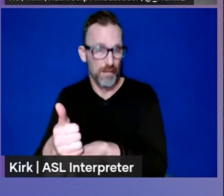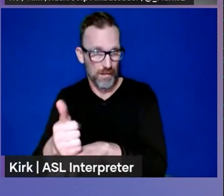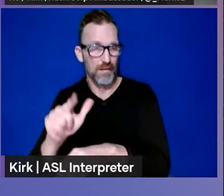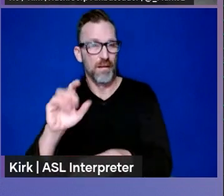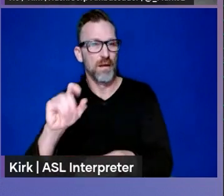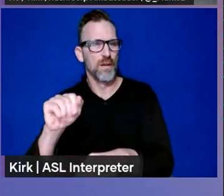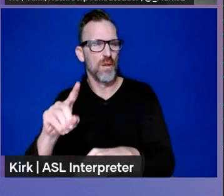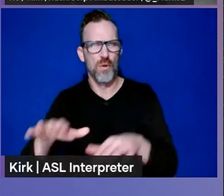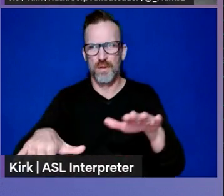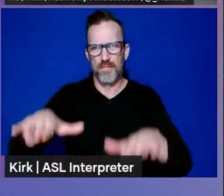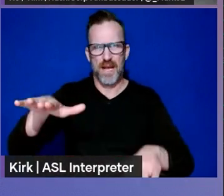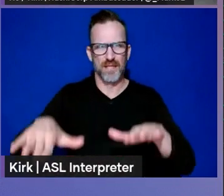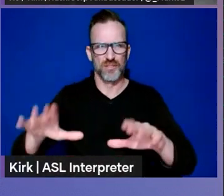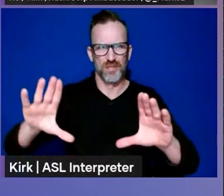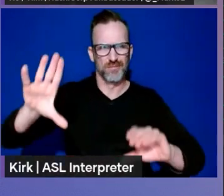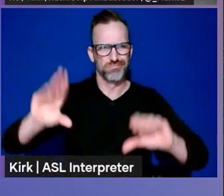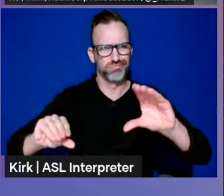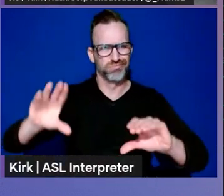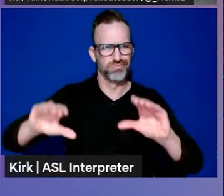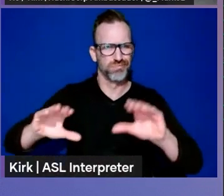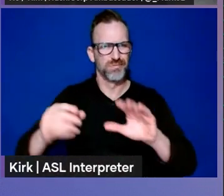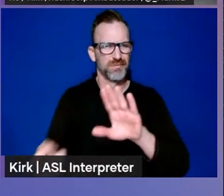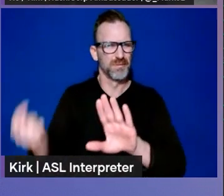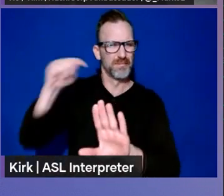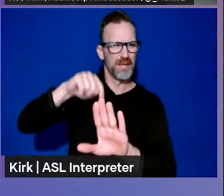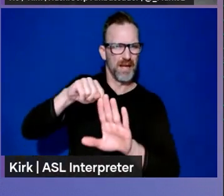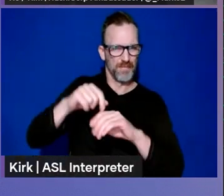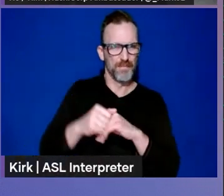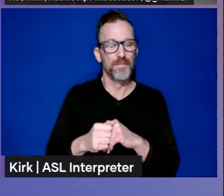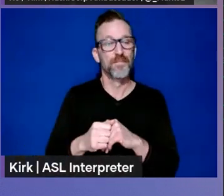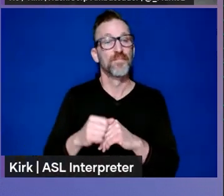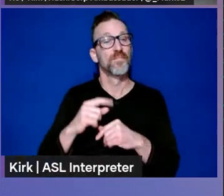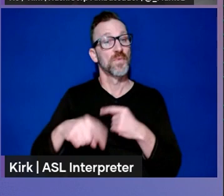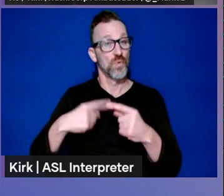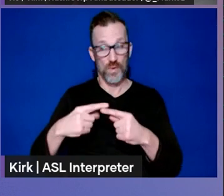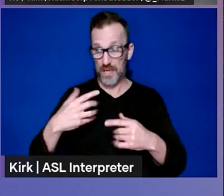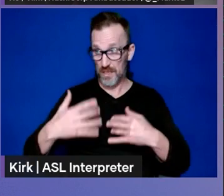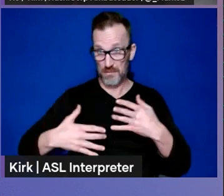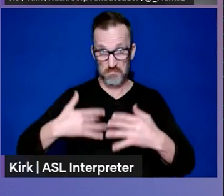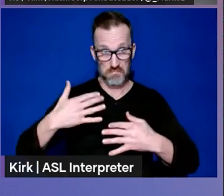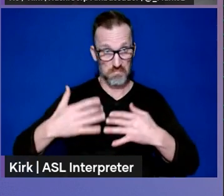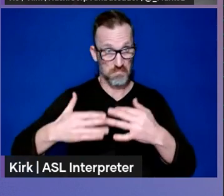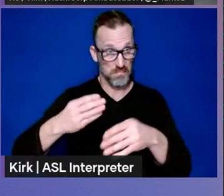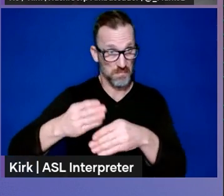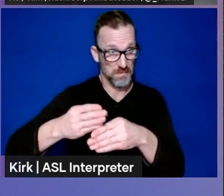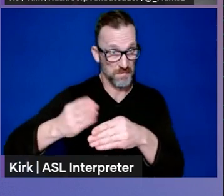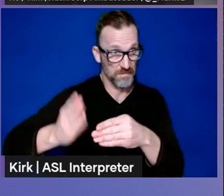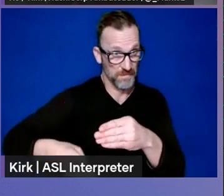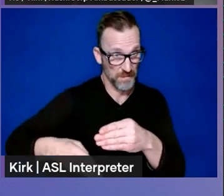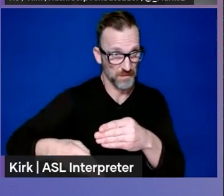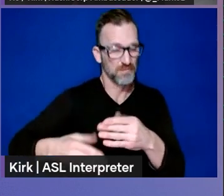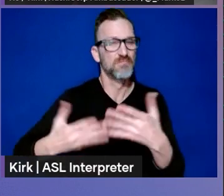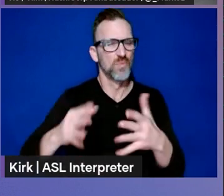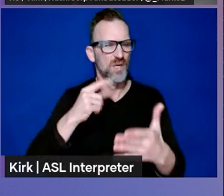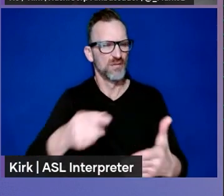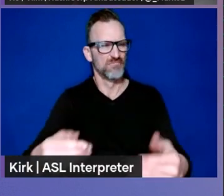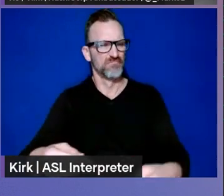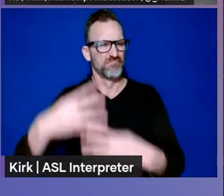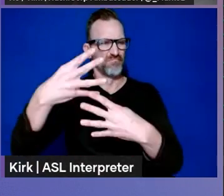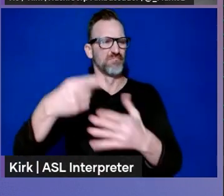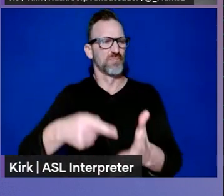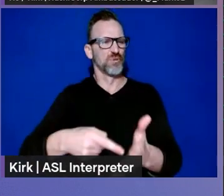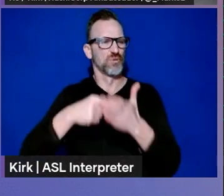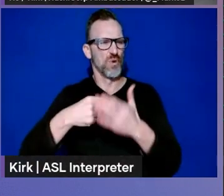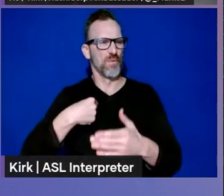background. And as it finished doing it, so it actually shows me the release URL.